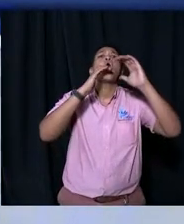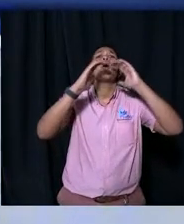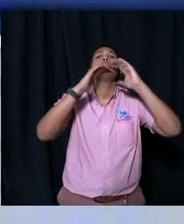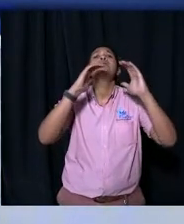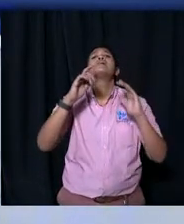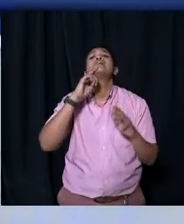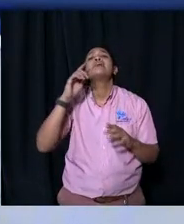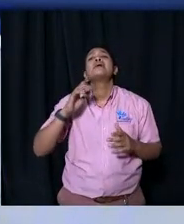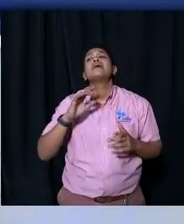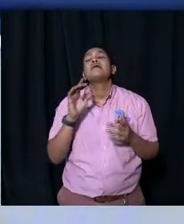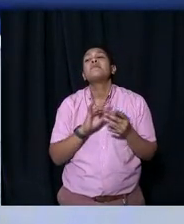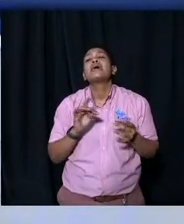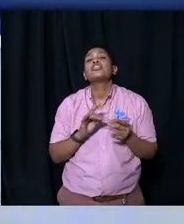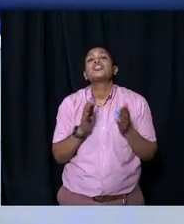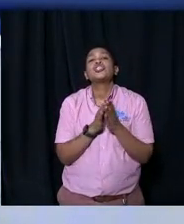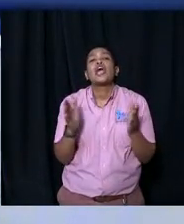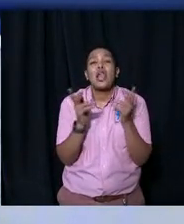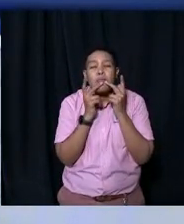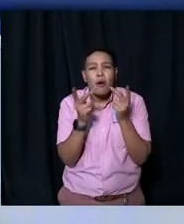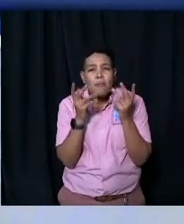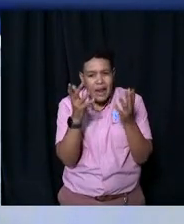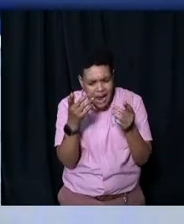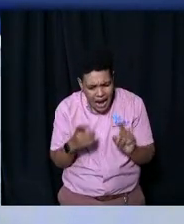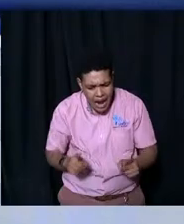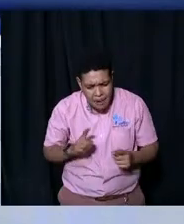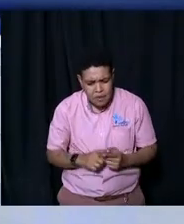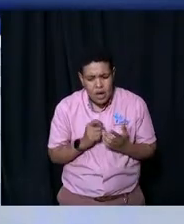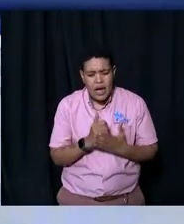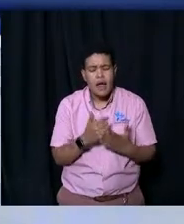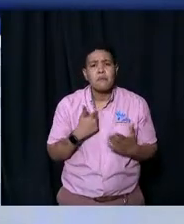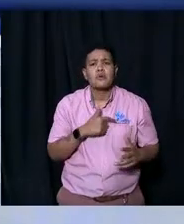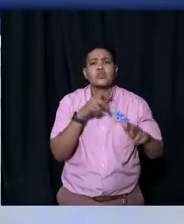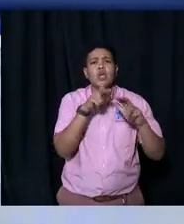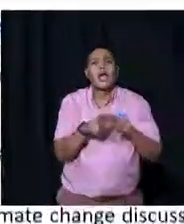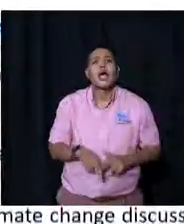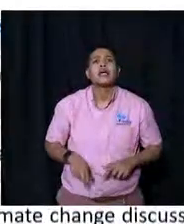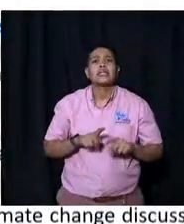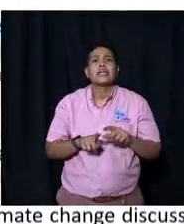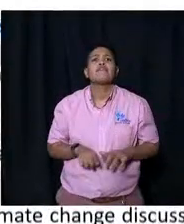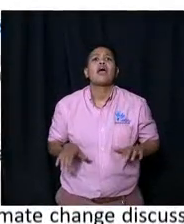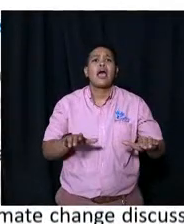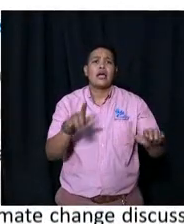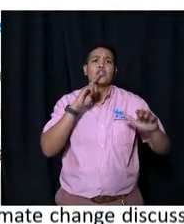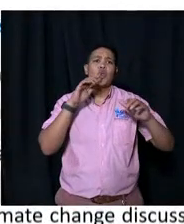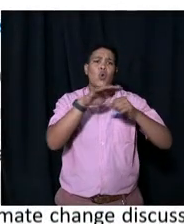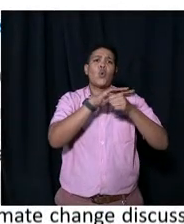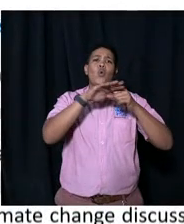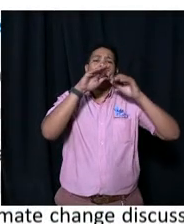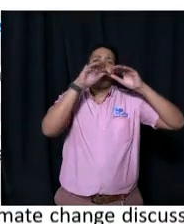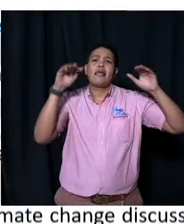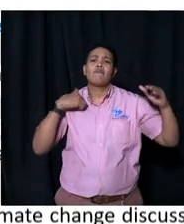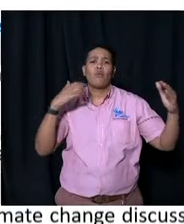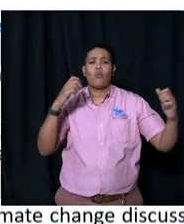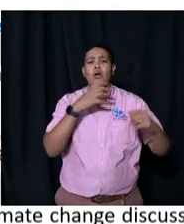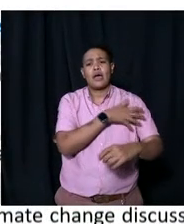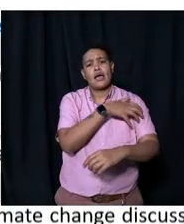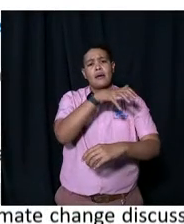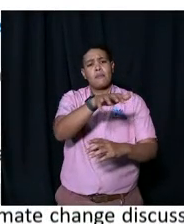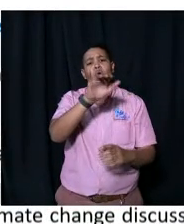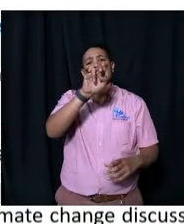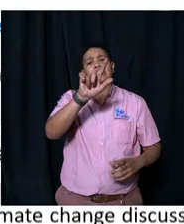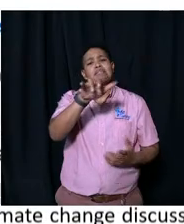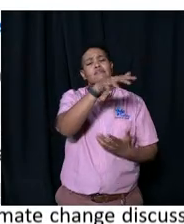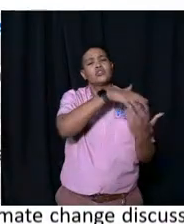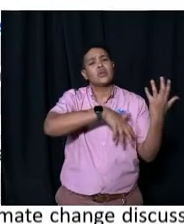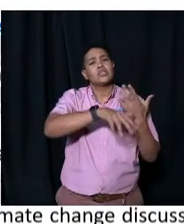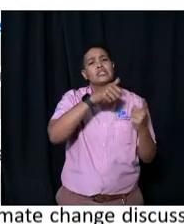the message to the general public and to help us to galvanize action at the local level. And so we want to empower civil